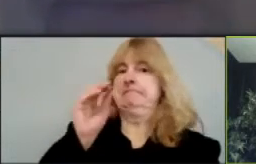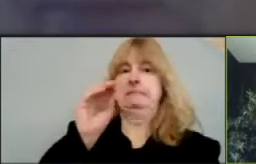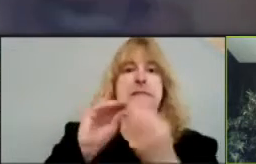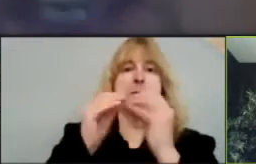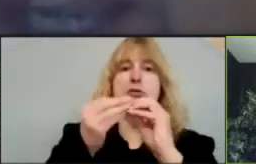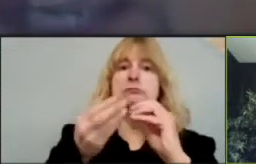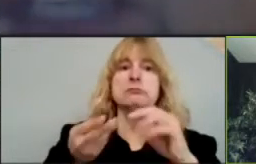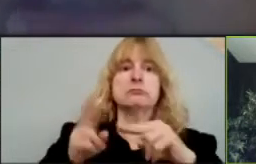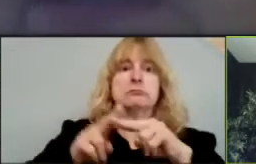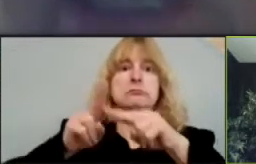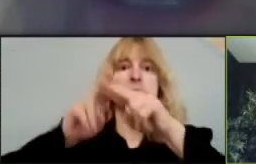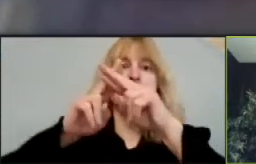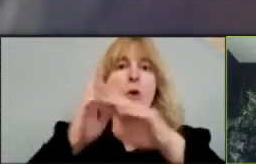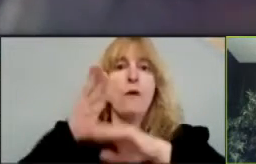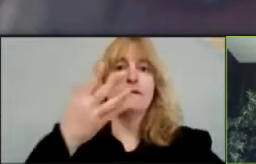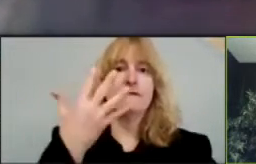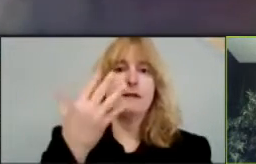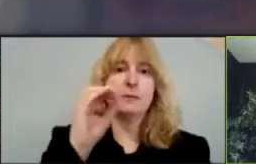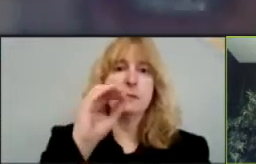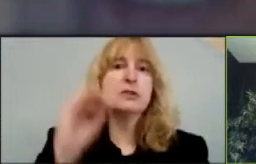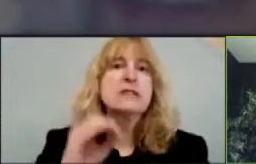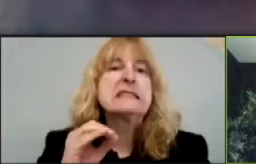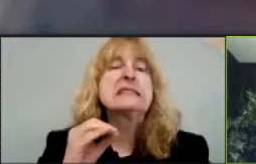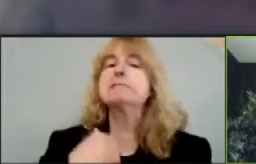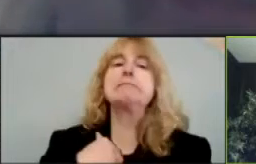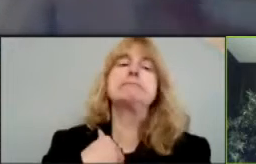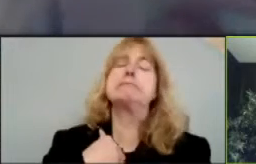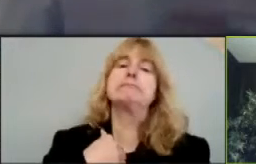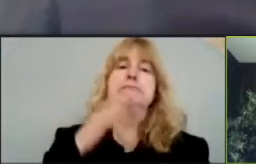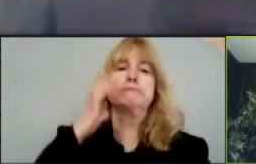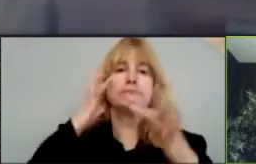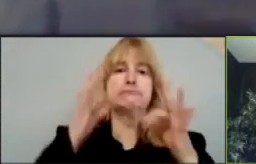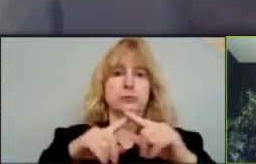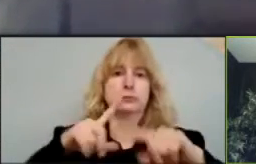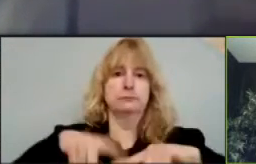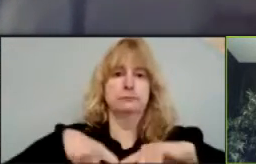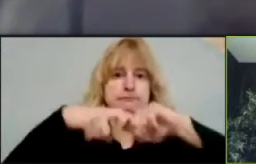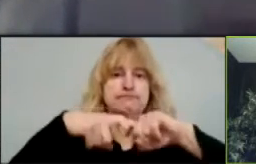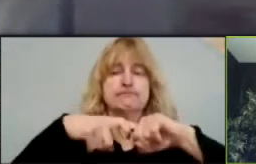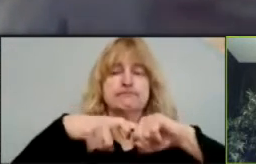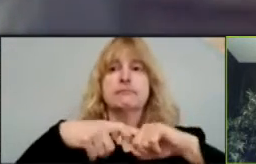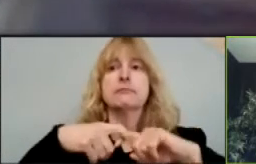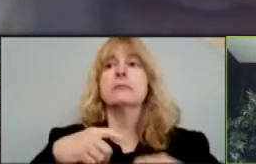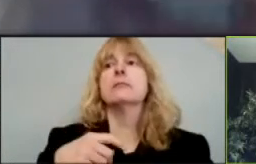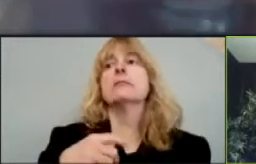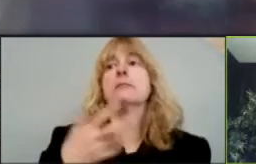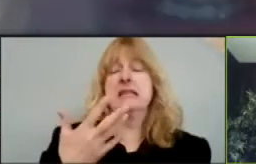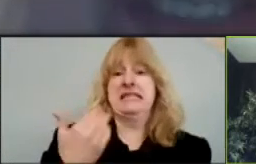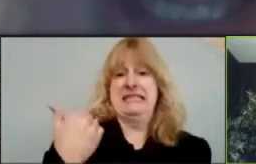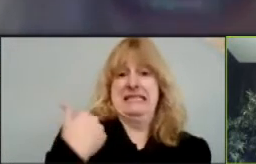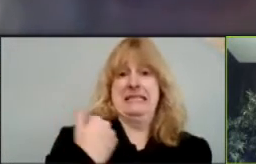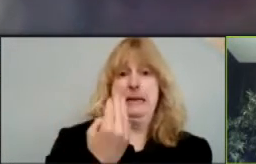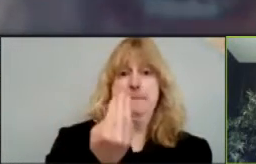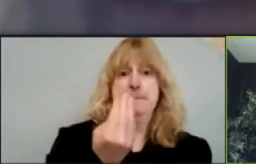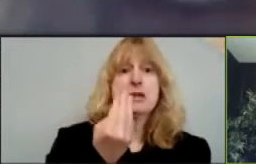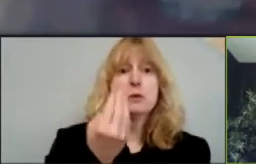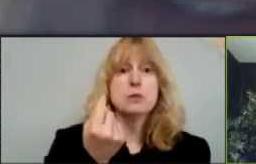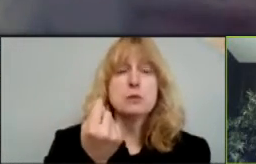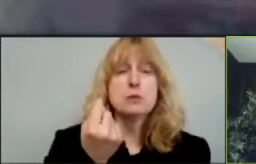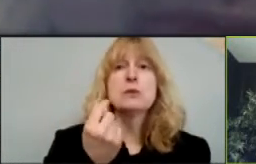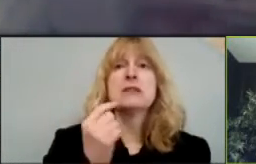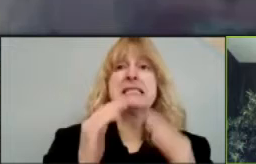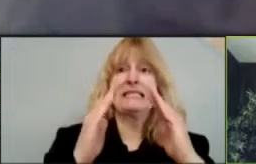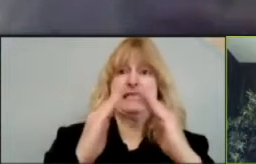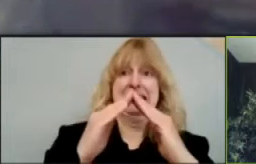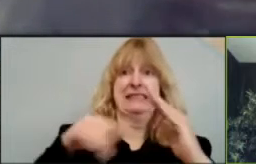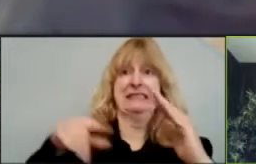of Monday, Tuesday, the city's infection rate was at 7%, and the state infection